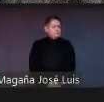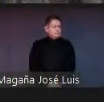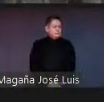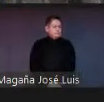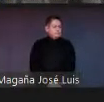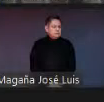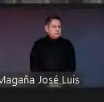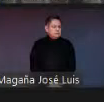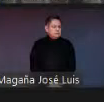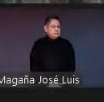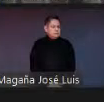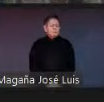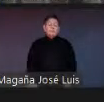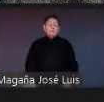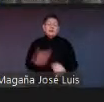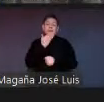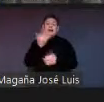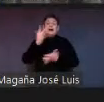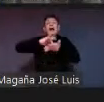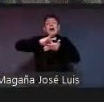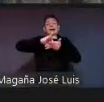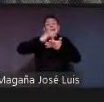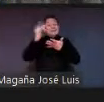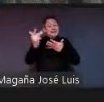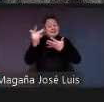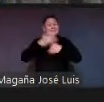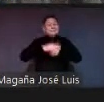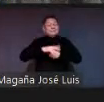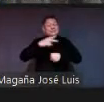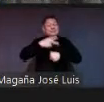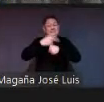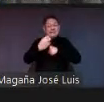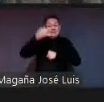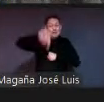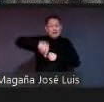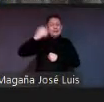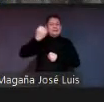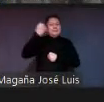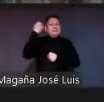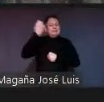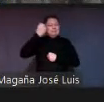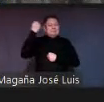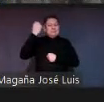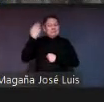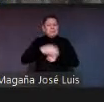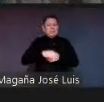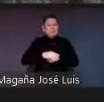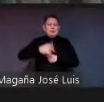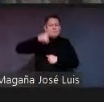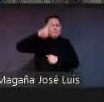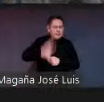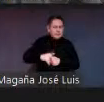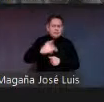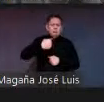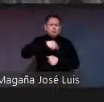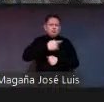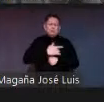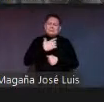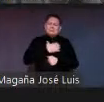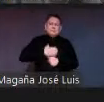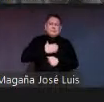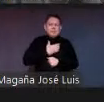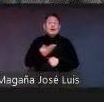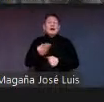So thank you so much for having us back to come and speak to you today. So really a big thank you from us and a good evening